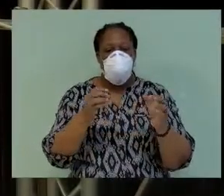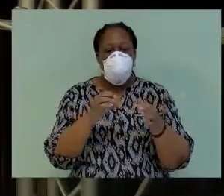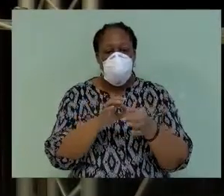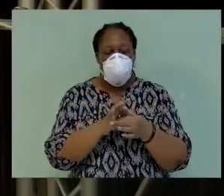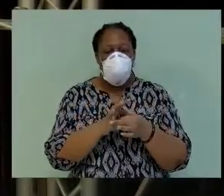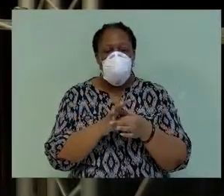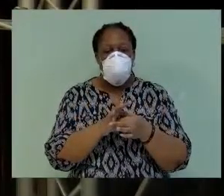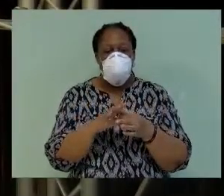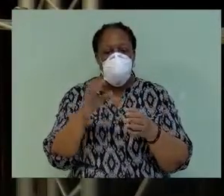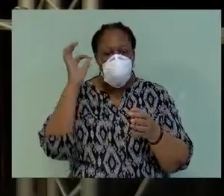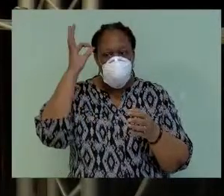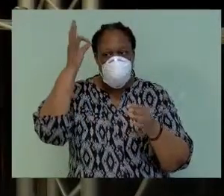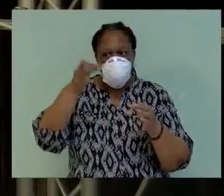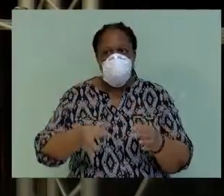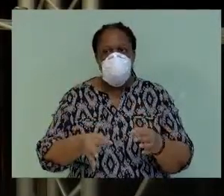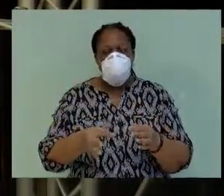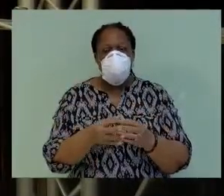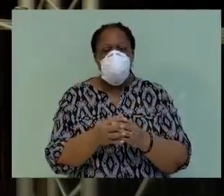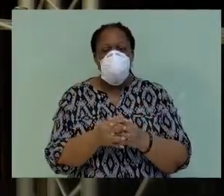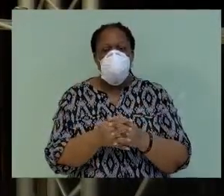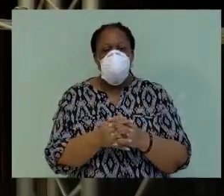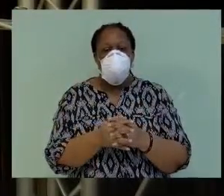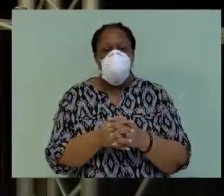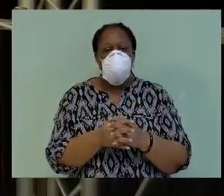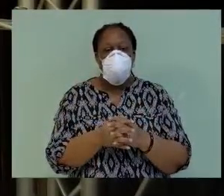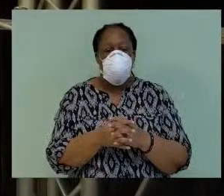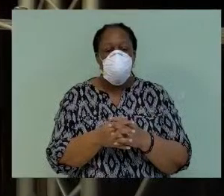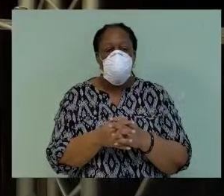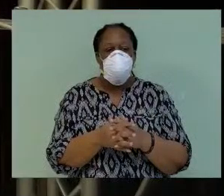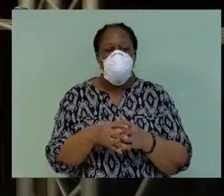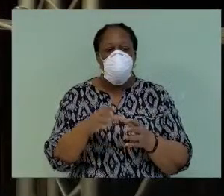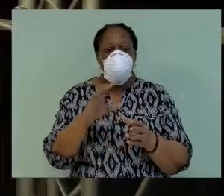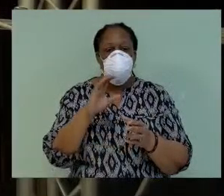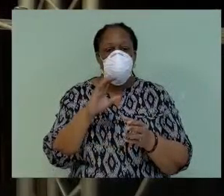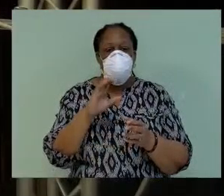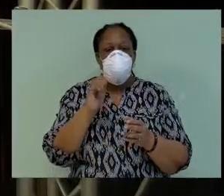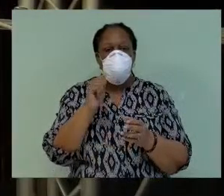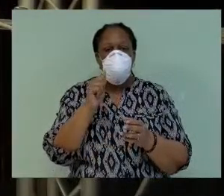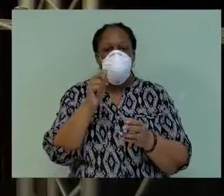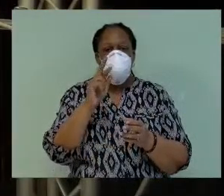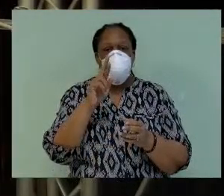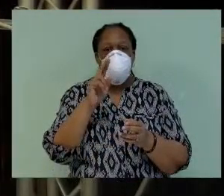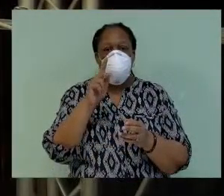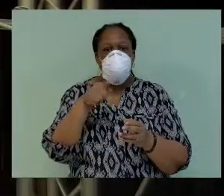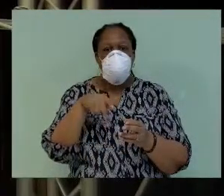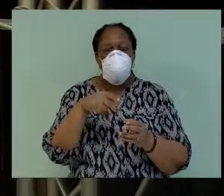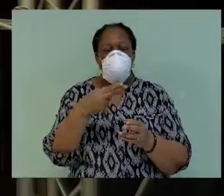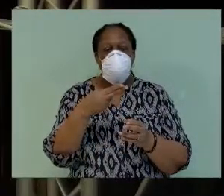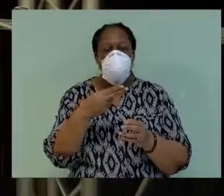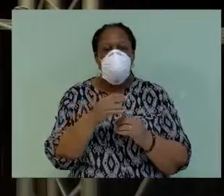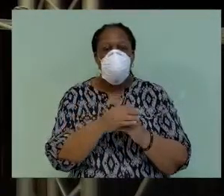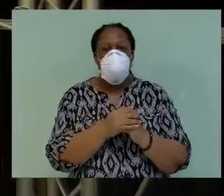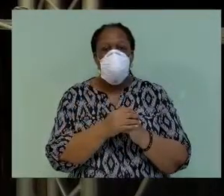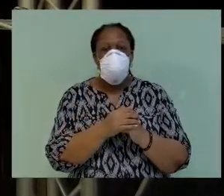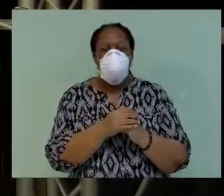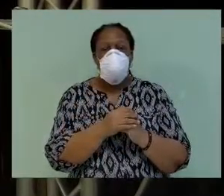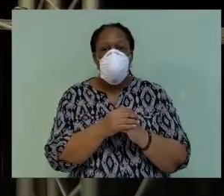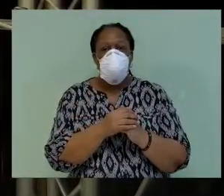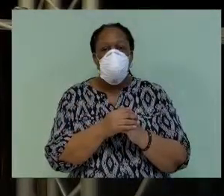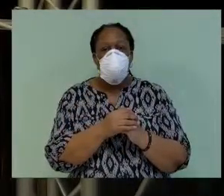March 2020, the Caribbean Public Health Agency, CARPHA, raised the risk of transmission